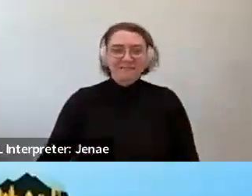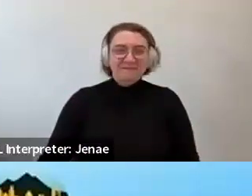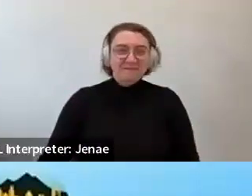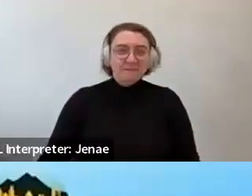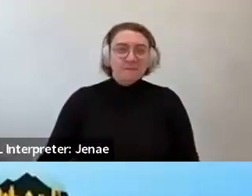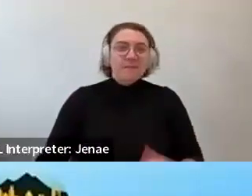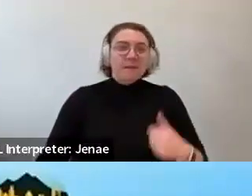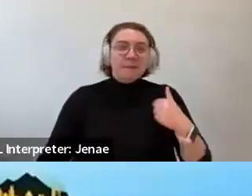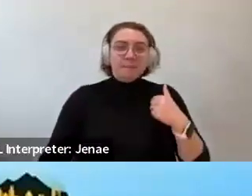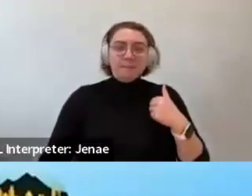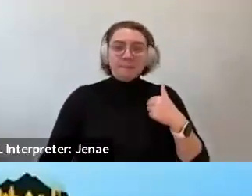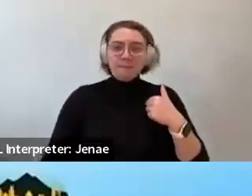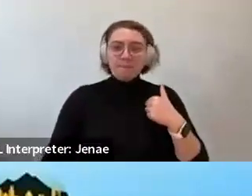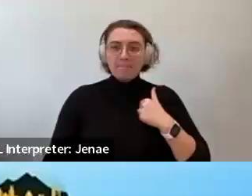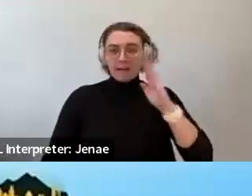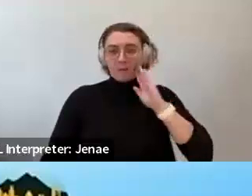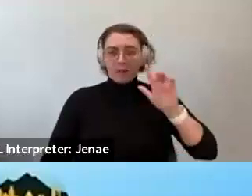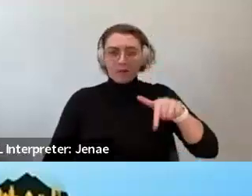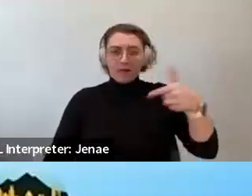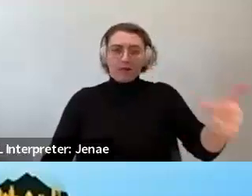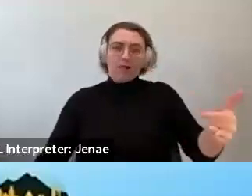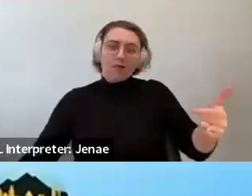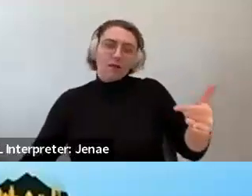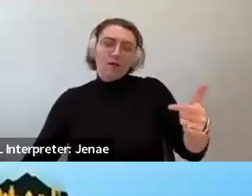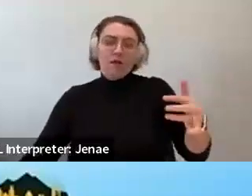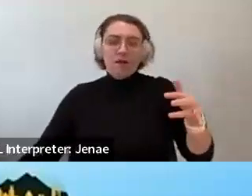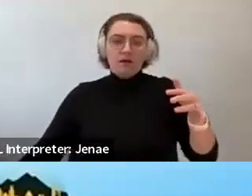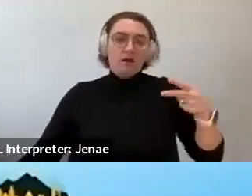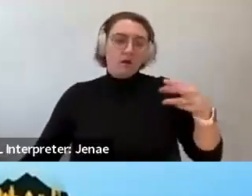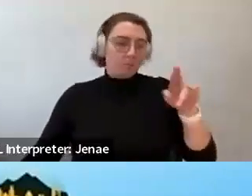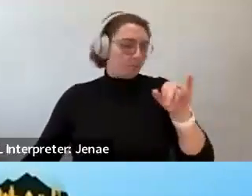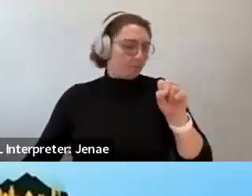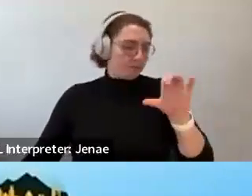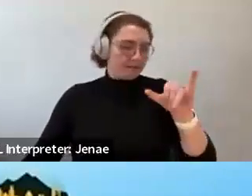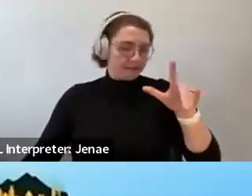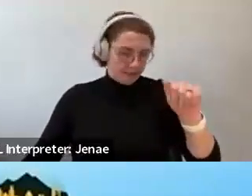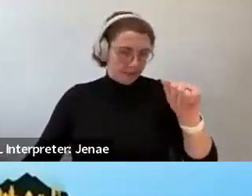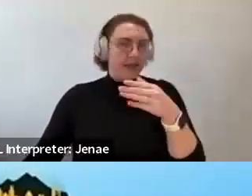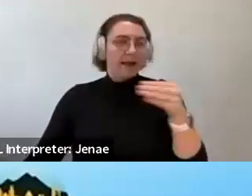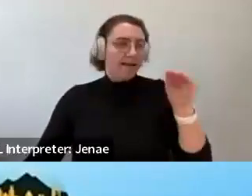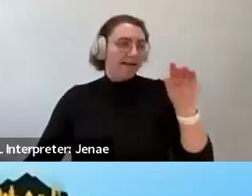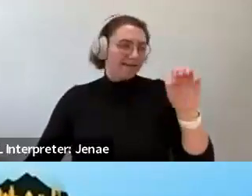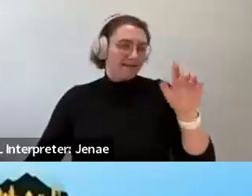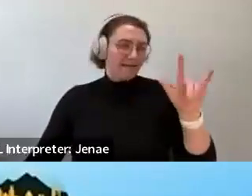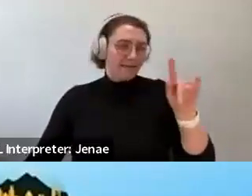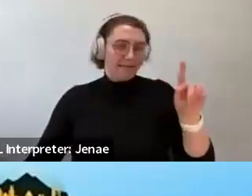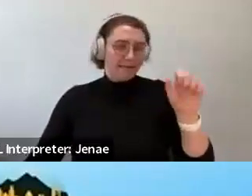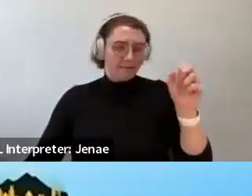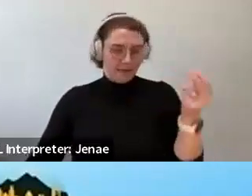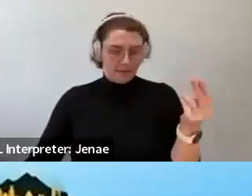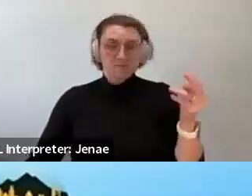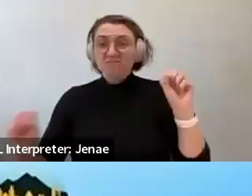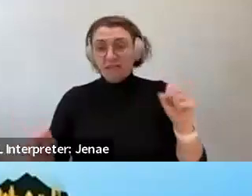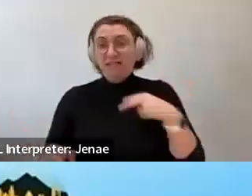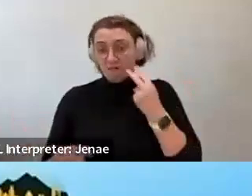I am going to throw it over to Priscilla and Elizabeth. So you're welcome to unmute yourselves, and I have made